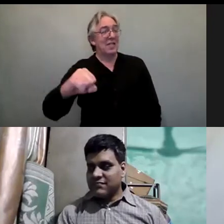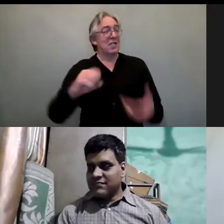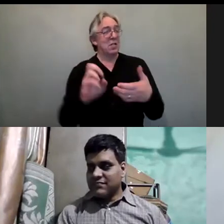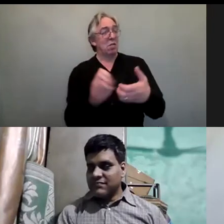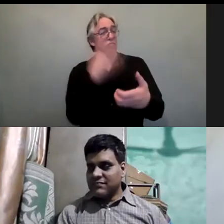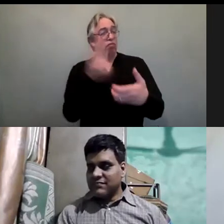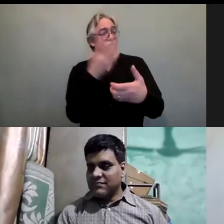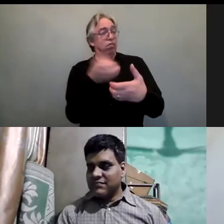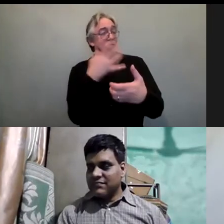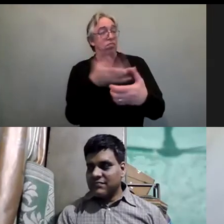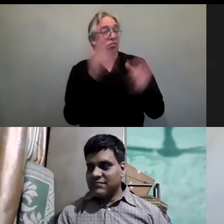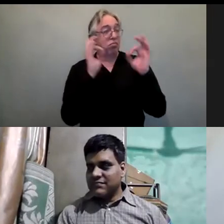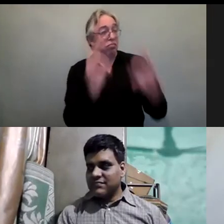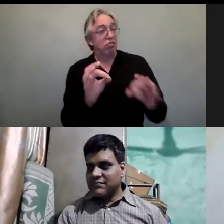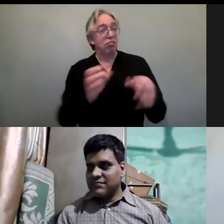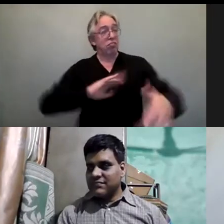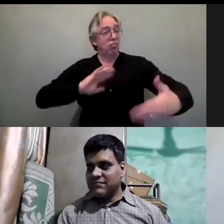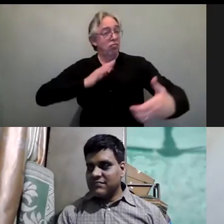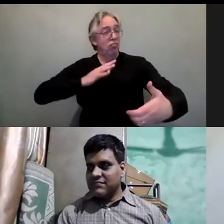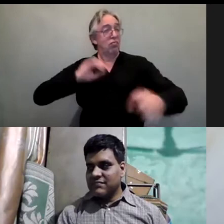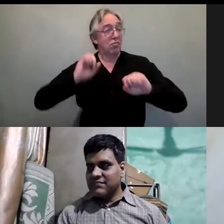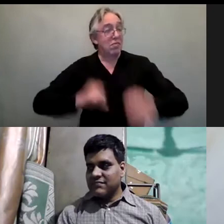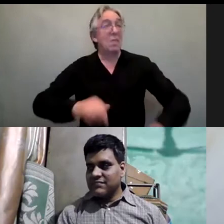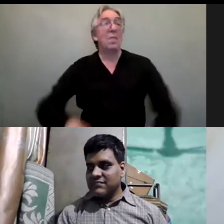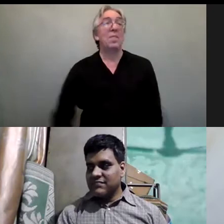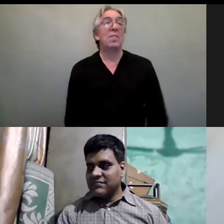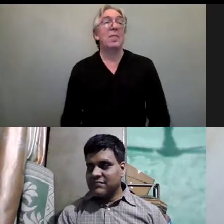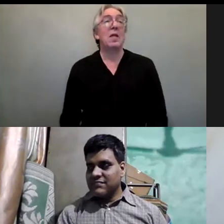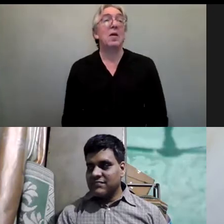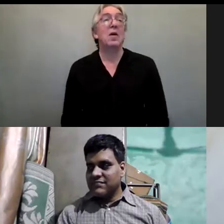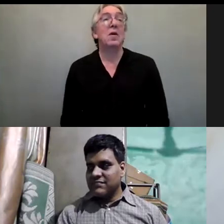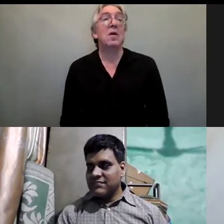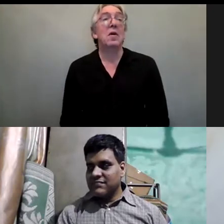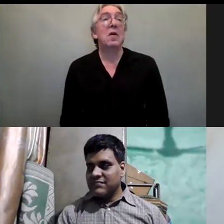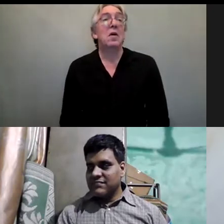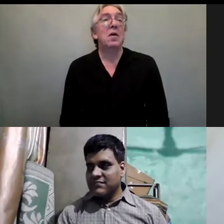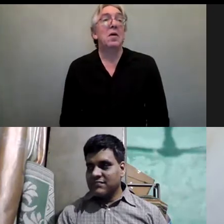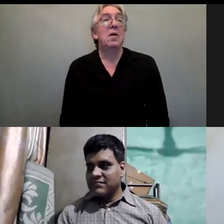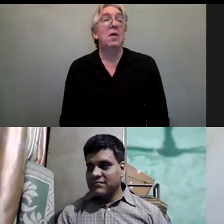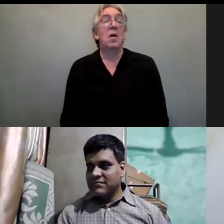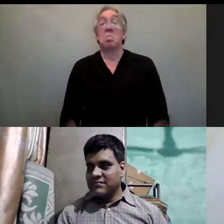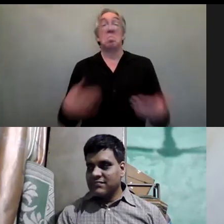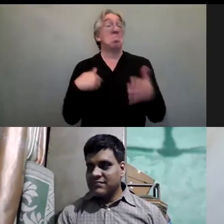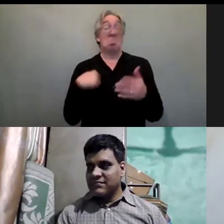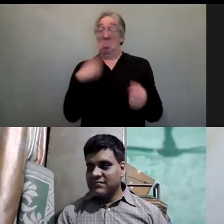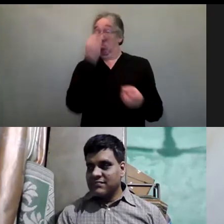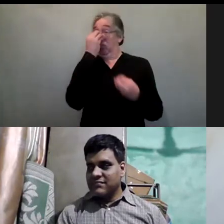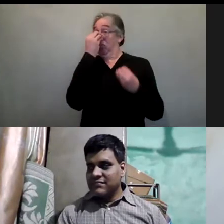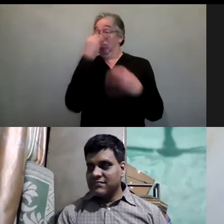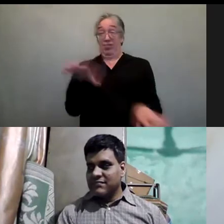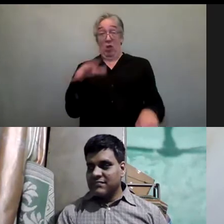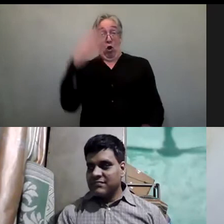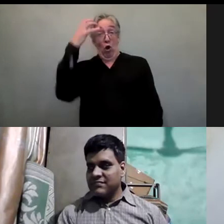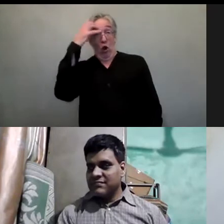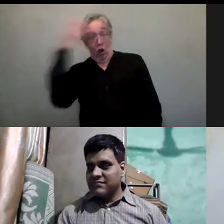and services to target populations such as deafblind persons, which we heard a great case today. There